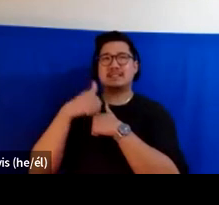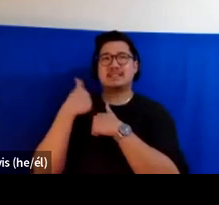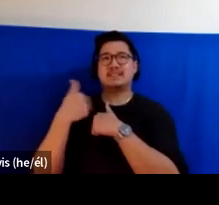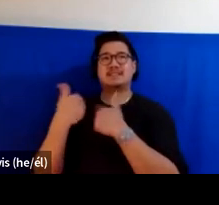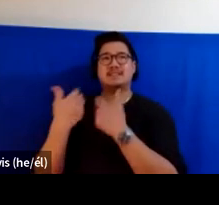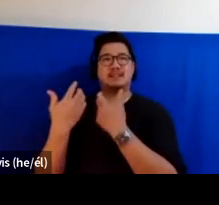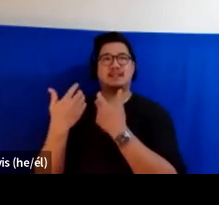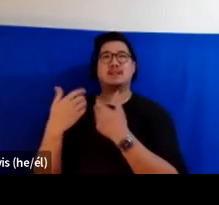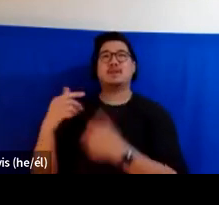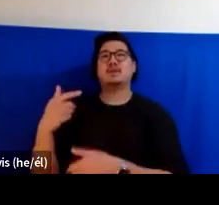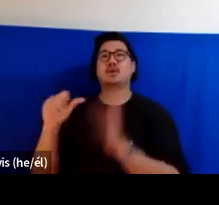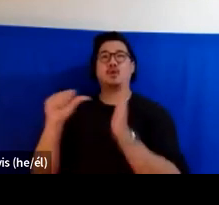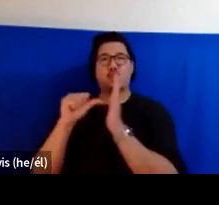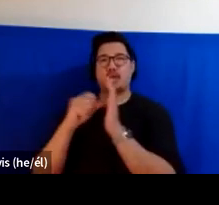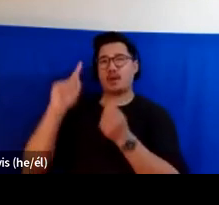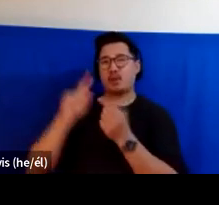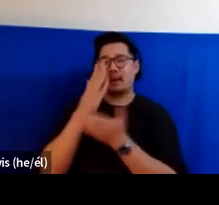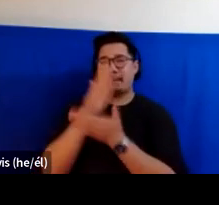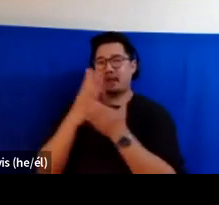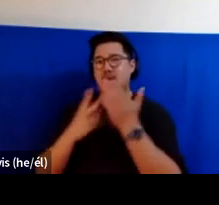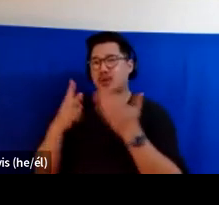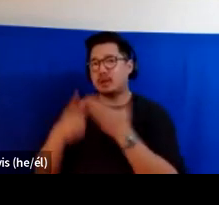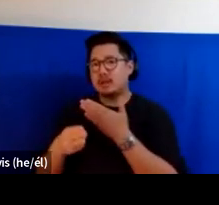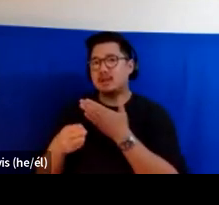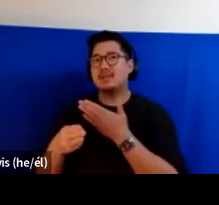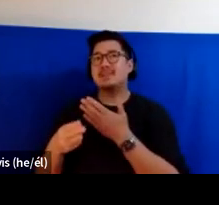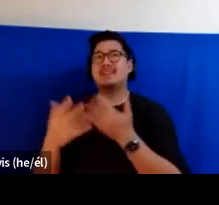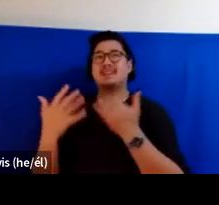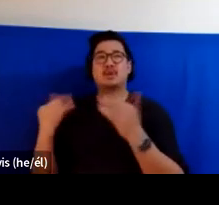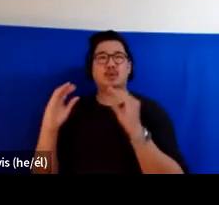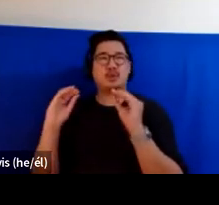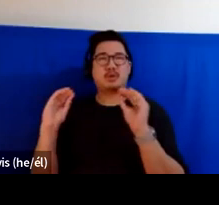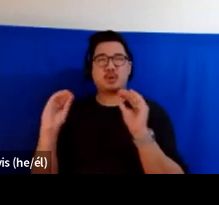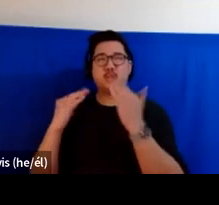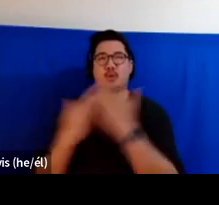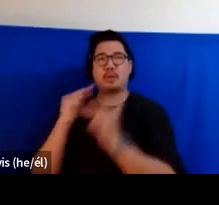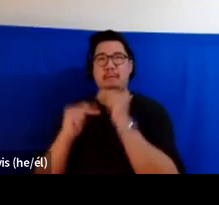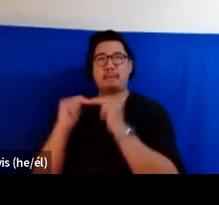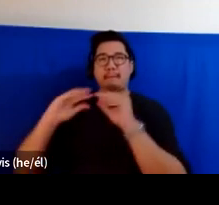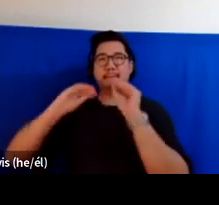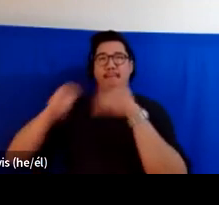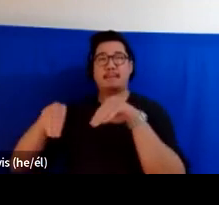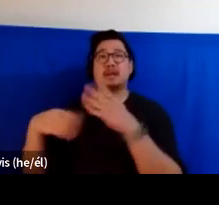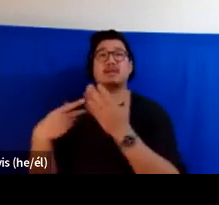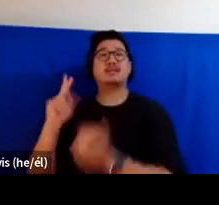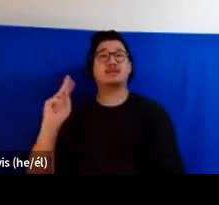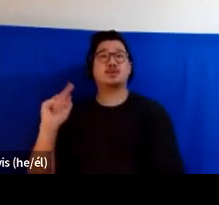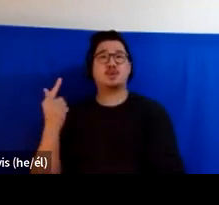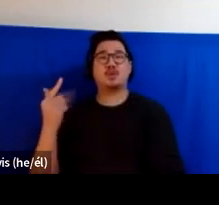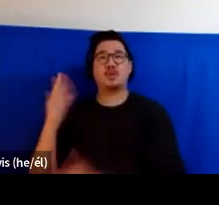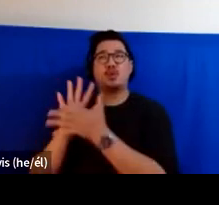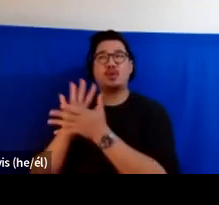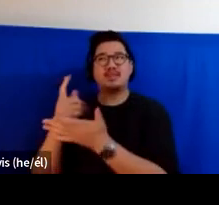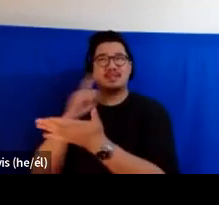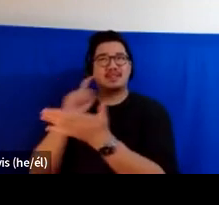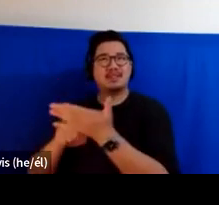reductions budget cuts with still no new building in sight the trotter and king schools just found out their seventh and eighth grades will be